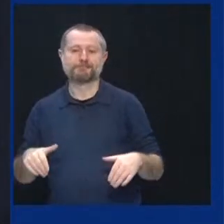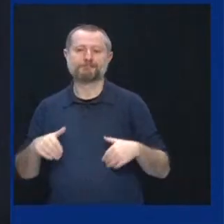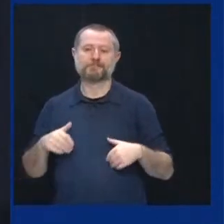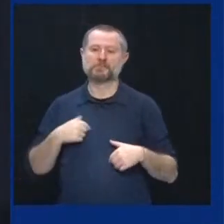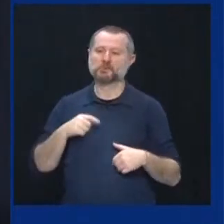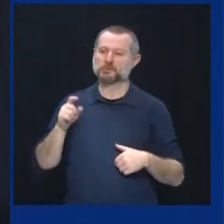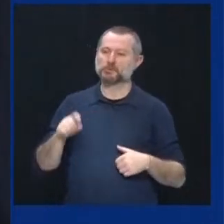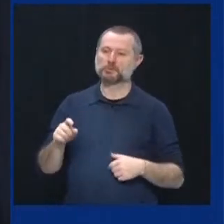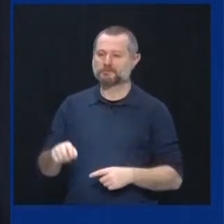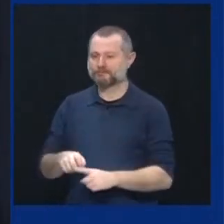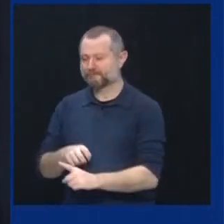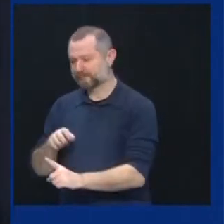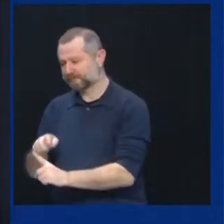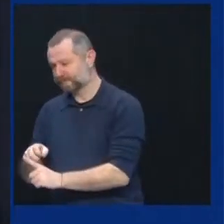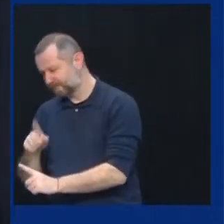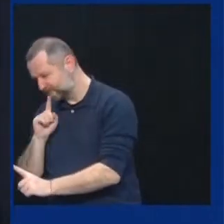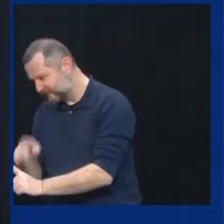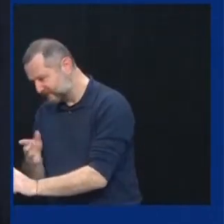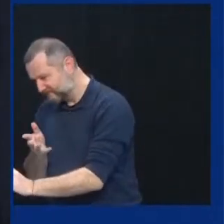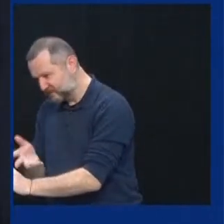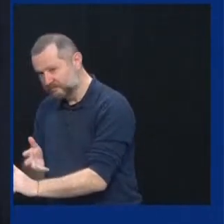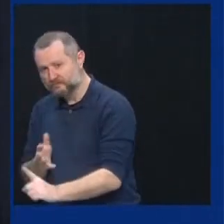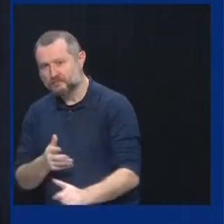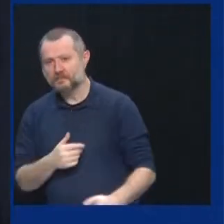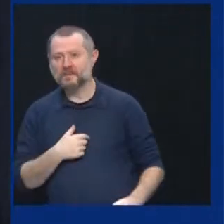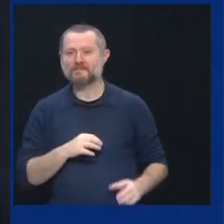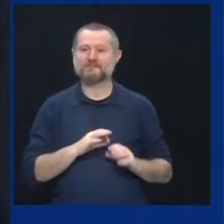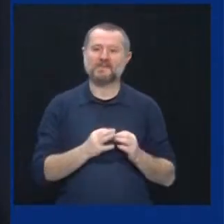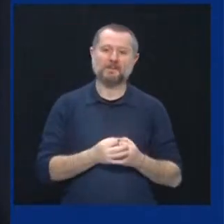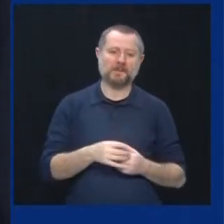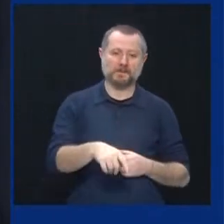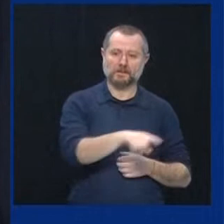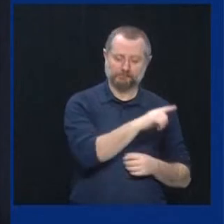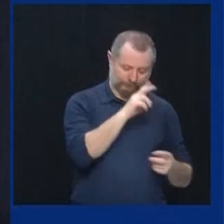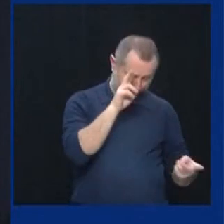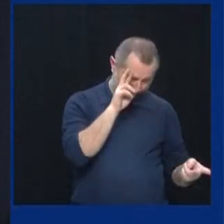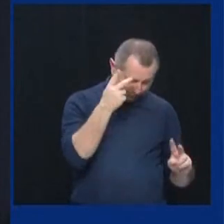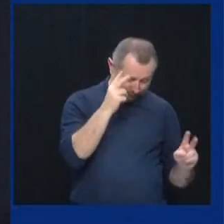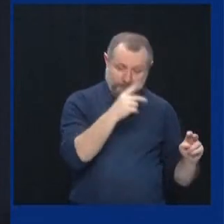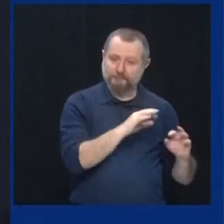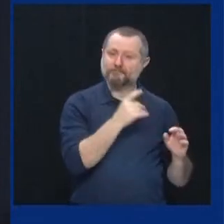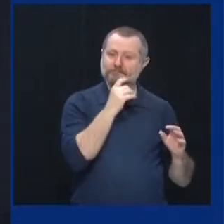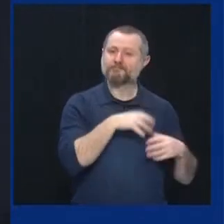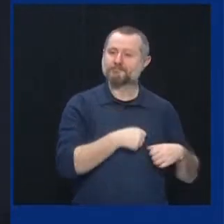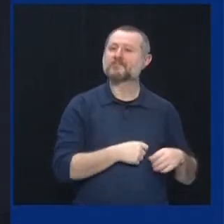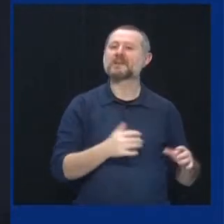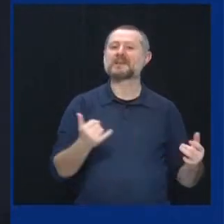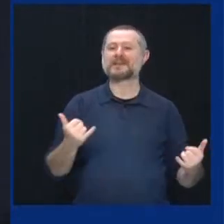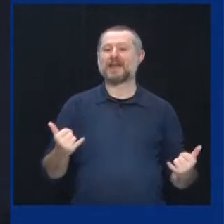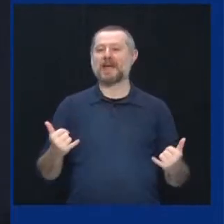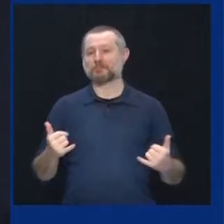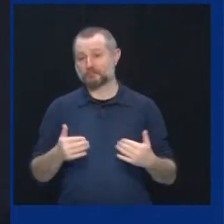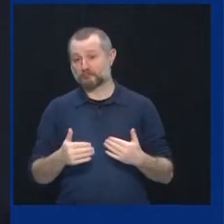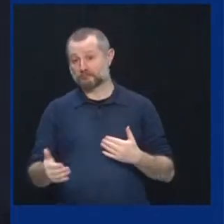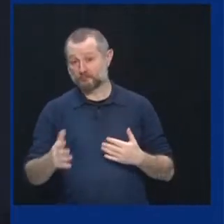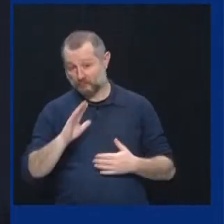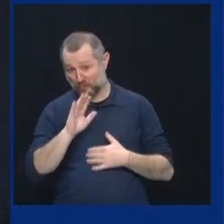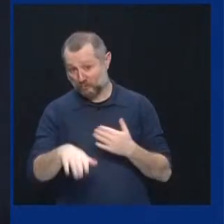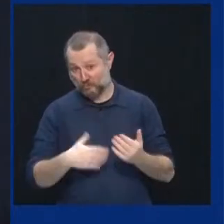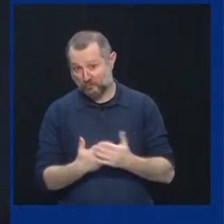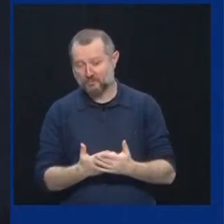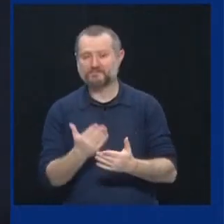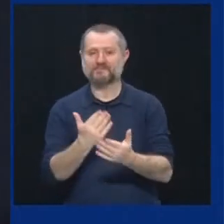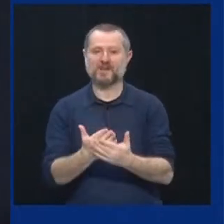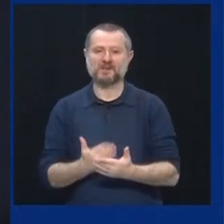have, because nursing home families were misled. But they now have all the facts. They have all the